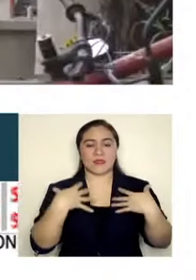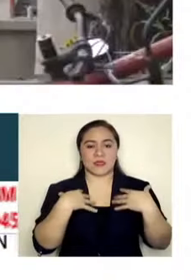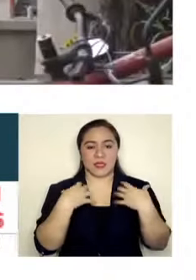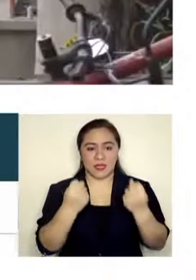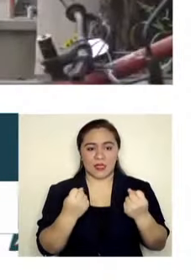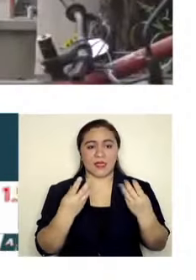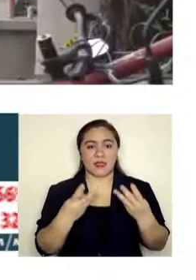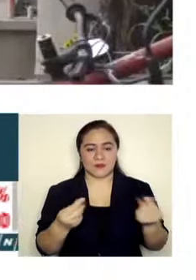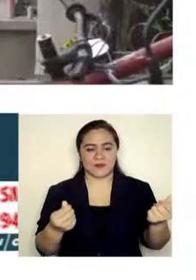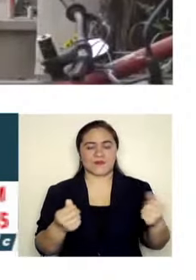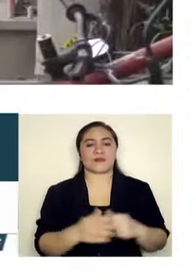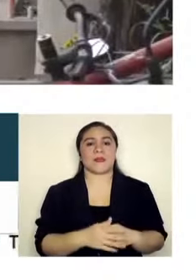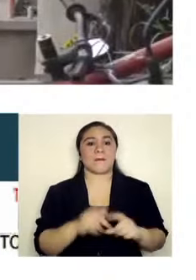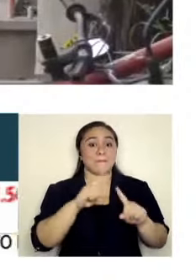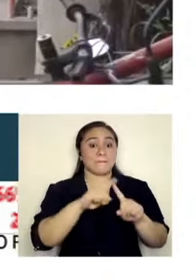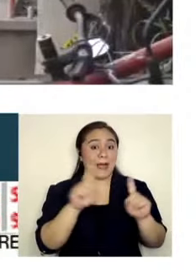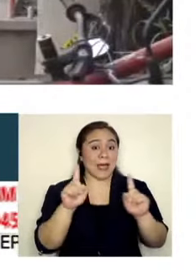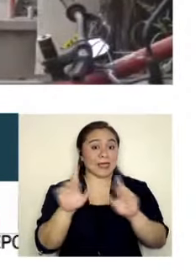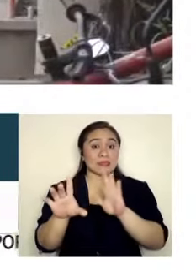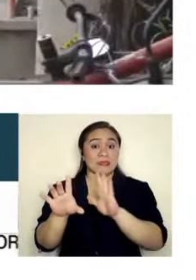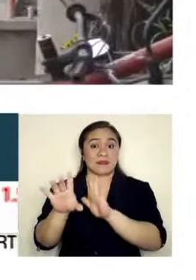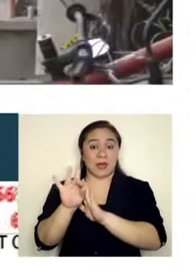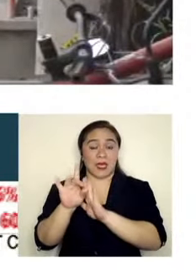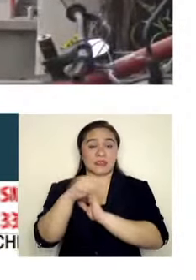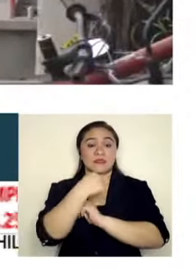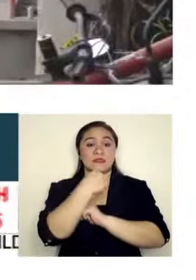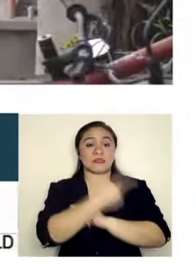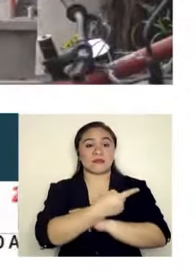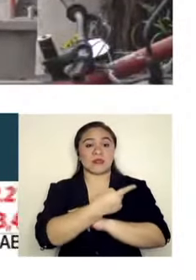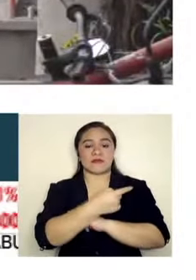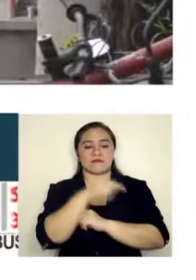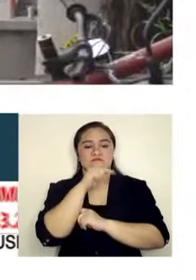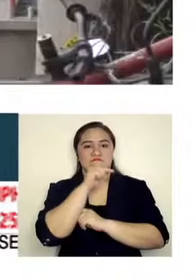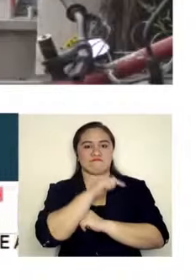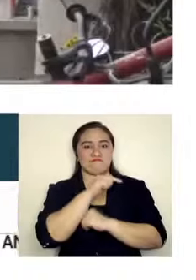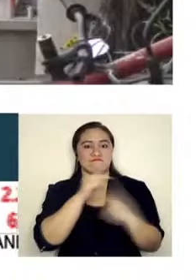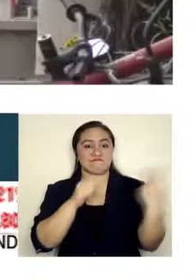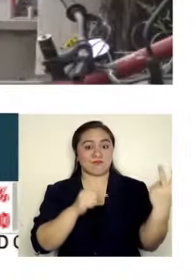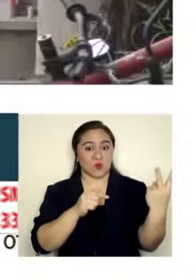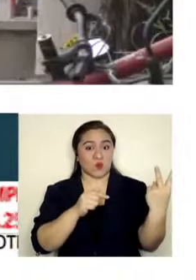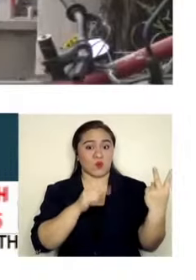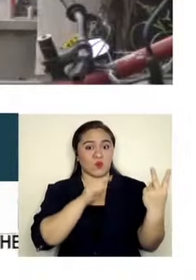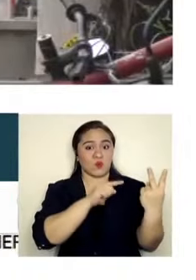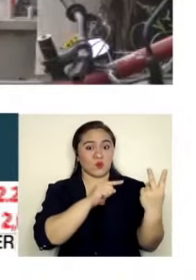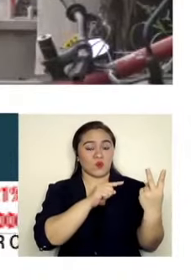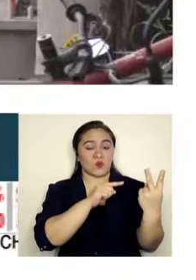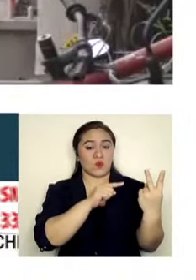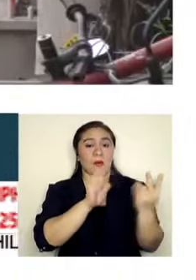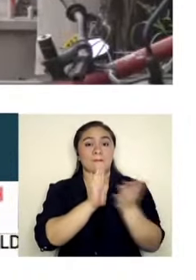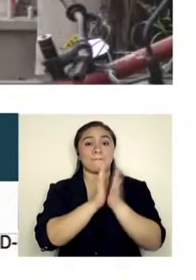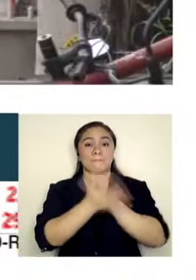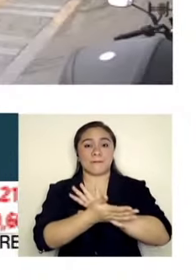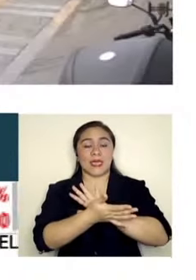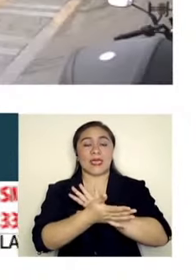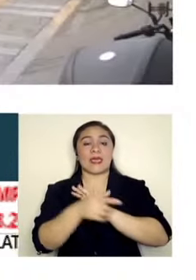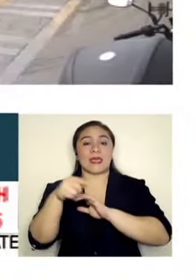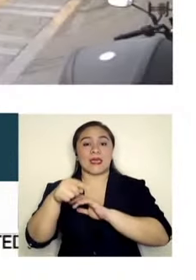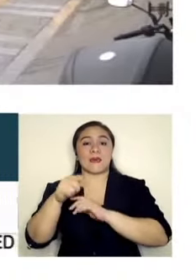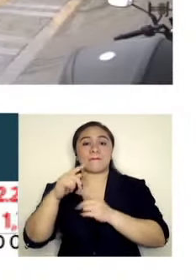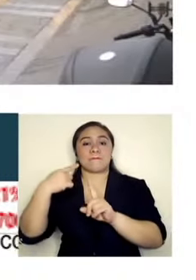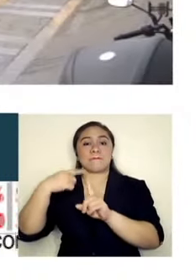Delta positive siya just Wednesday night. Okay? Matagal yung genome announcement.